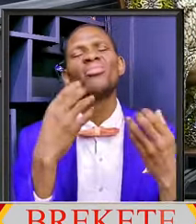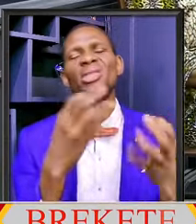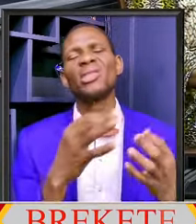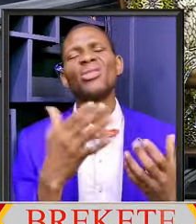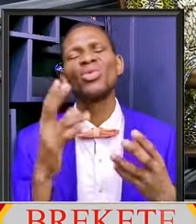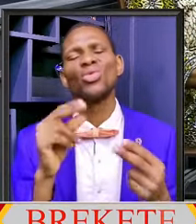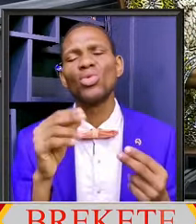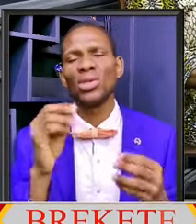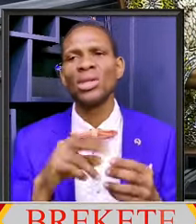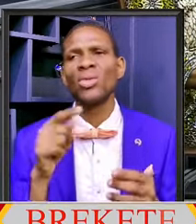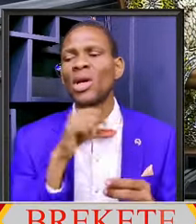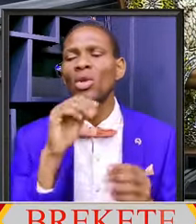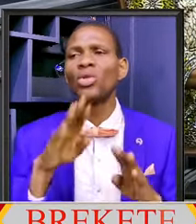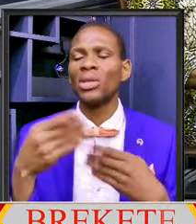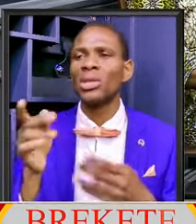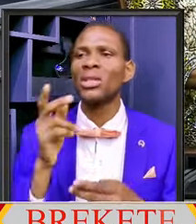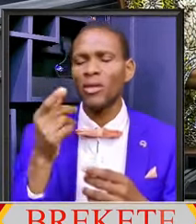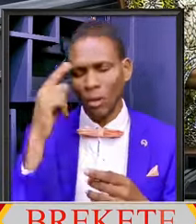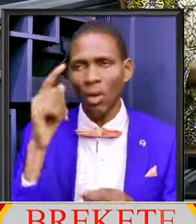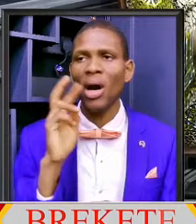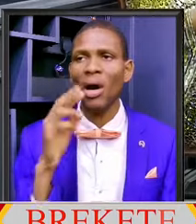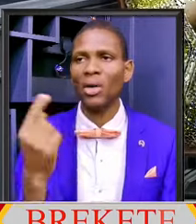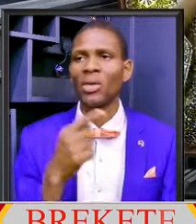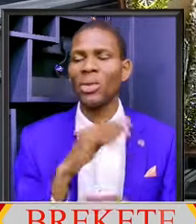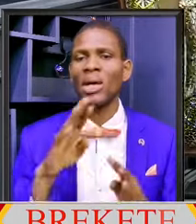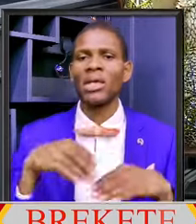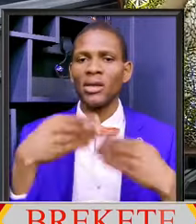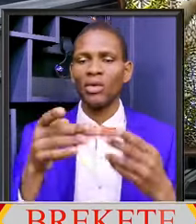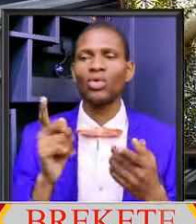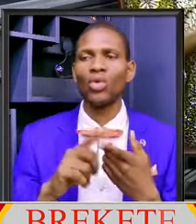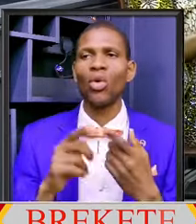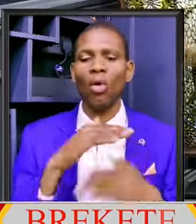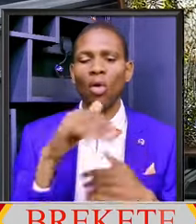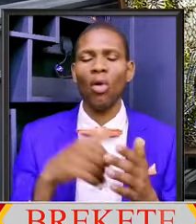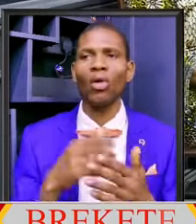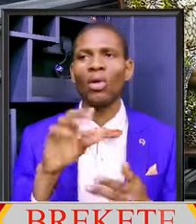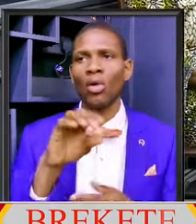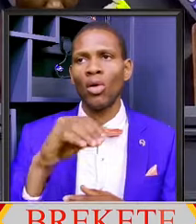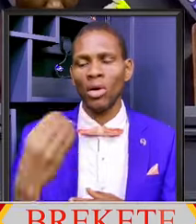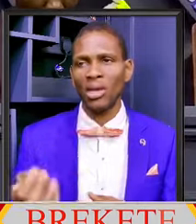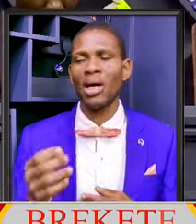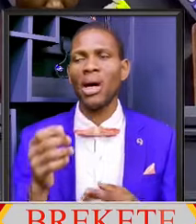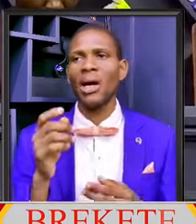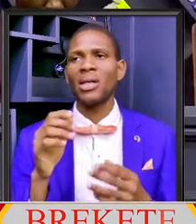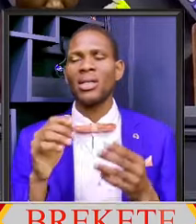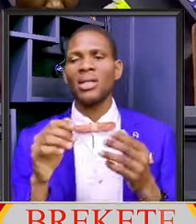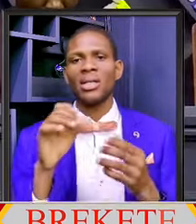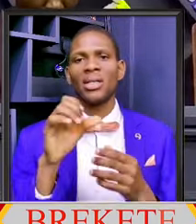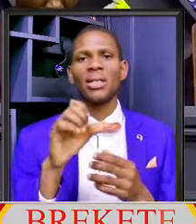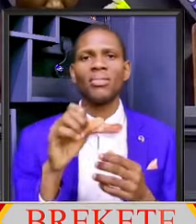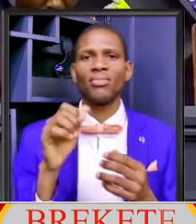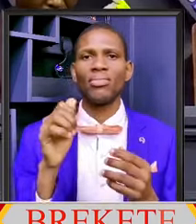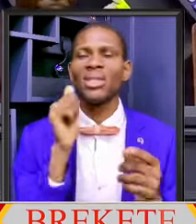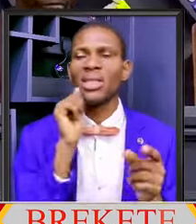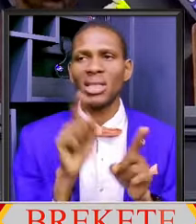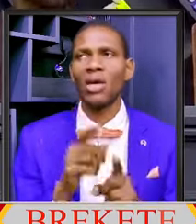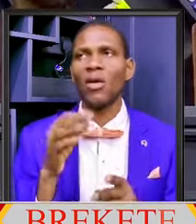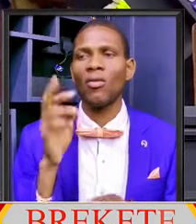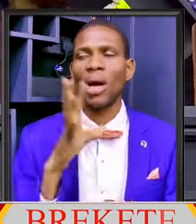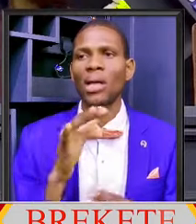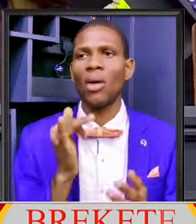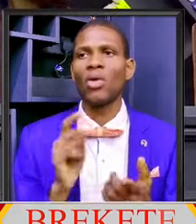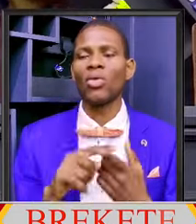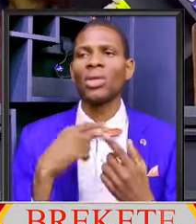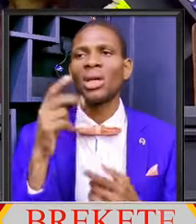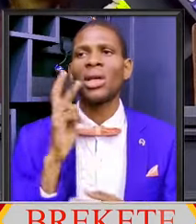need. No, we are not donating for only her. We are donating for all other siblings of hers and her mom. And I want